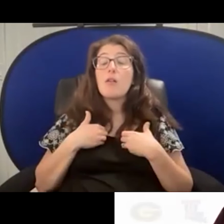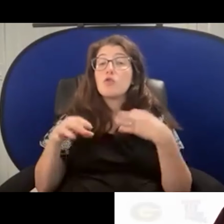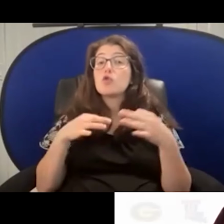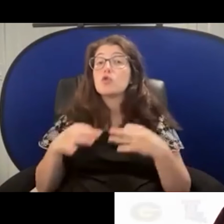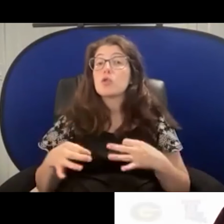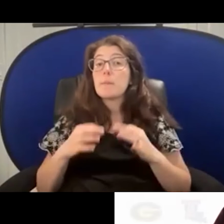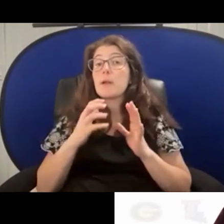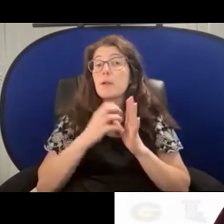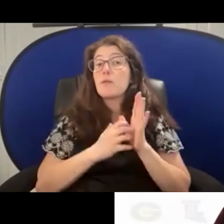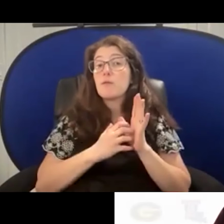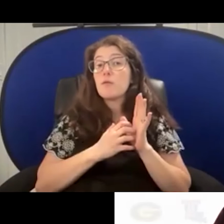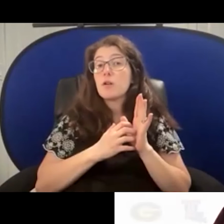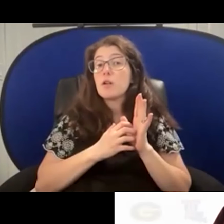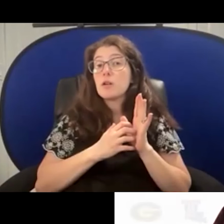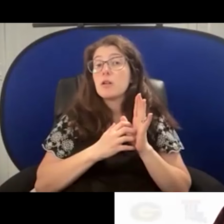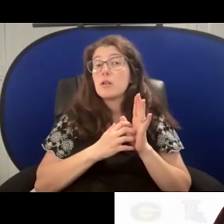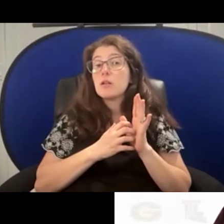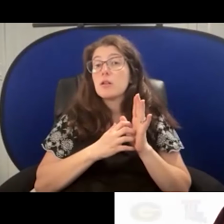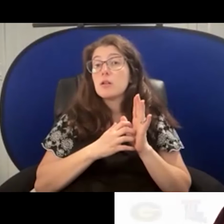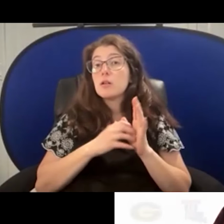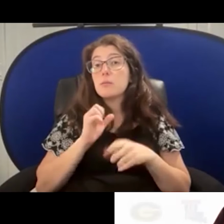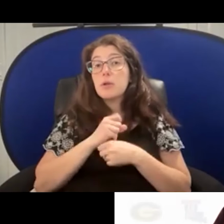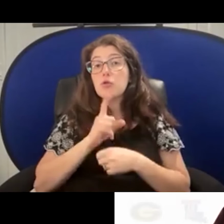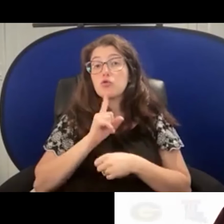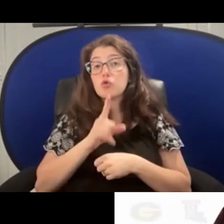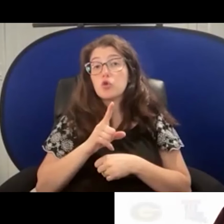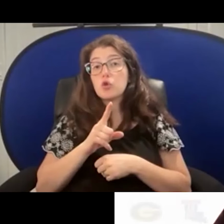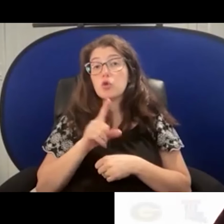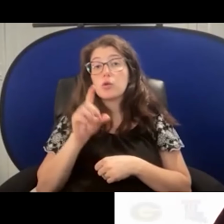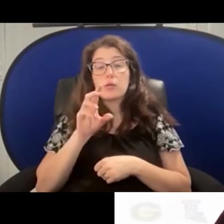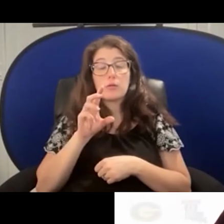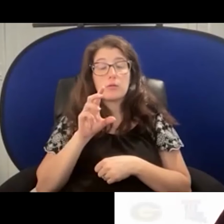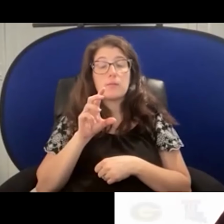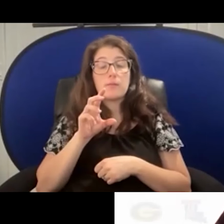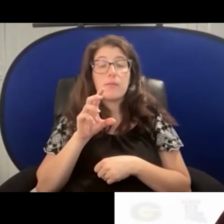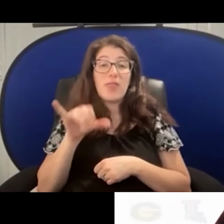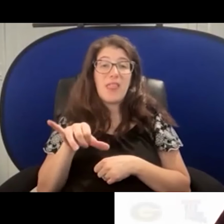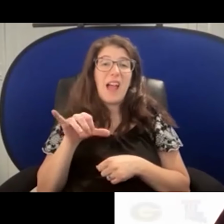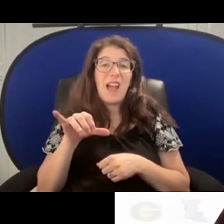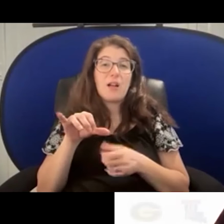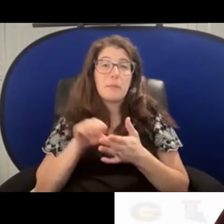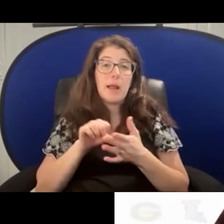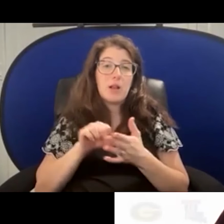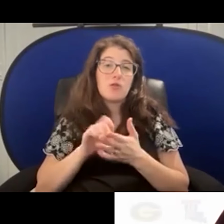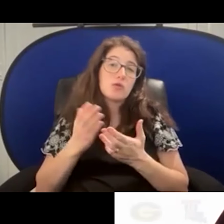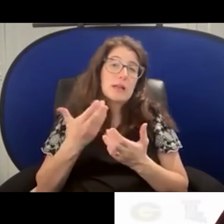chunked and so that the web page is easy to read, right? Because we want to keep that in mind as well.